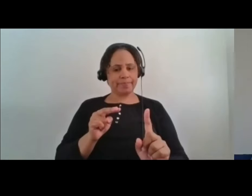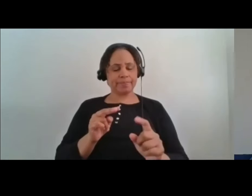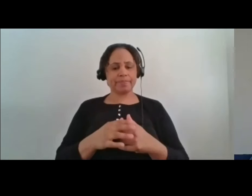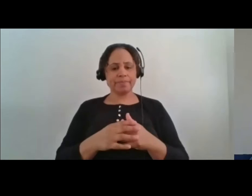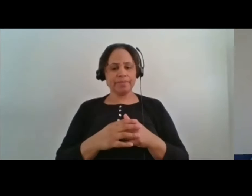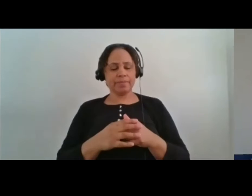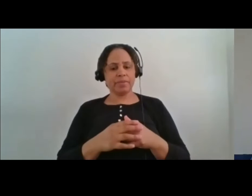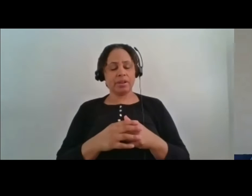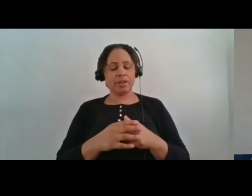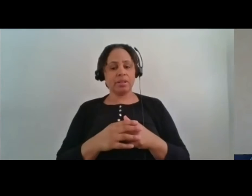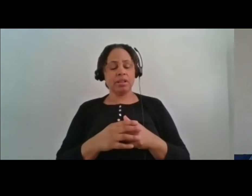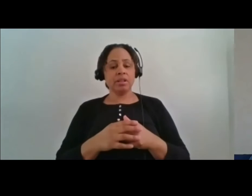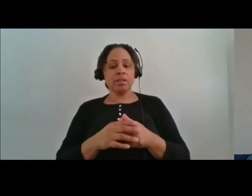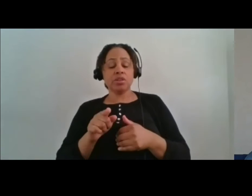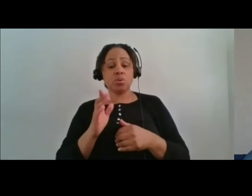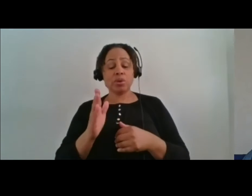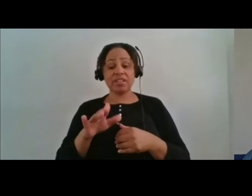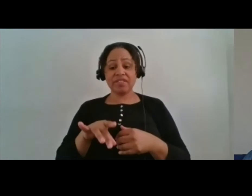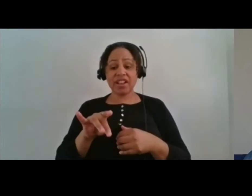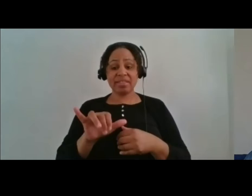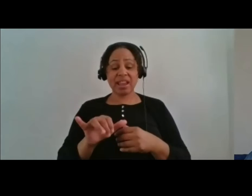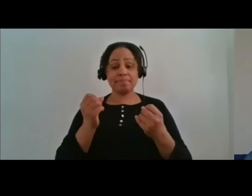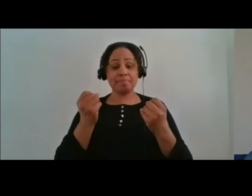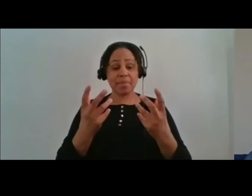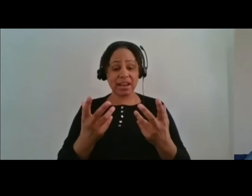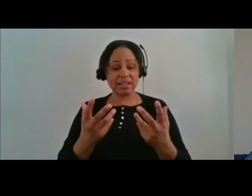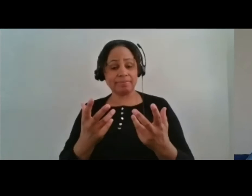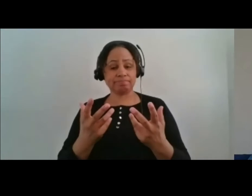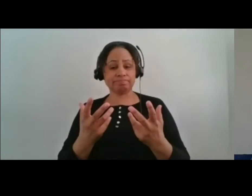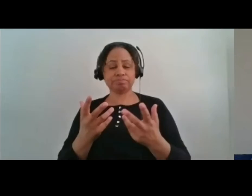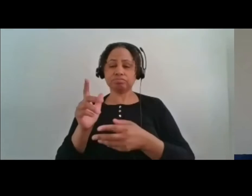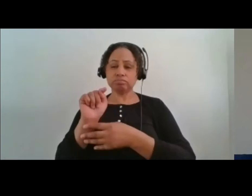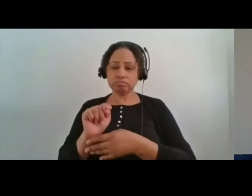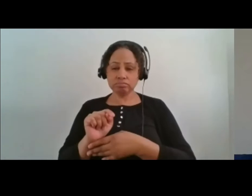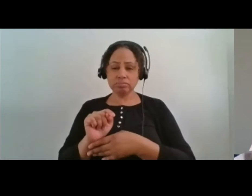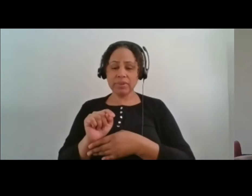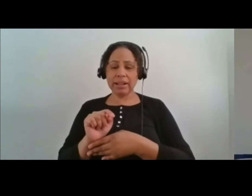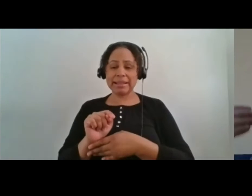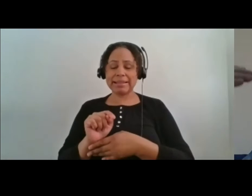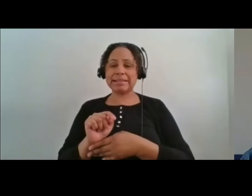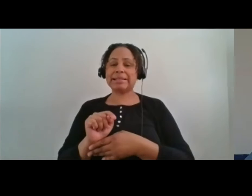Muslim conventions, the fiqh conventions, they have almost unanimously agreed